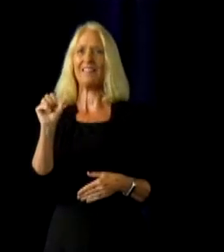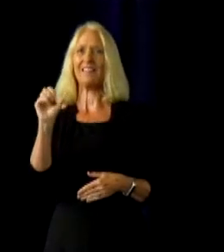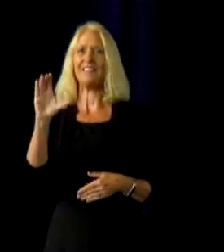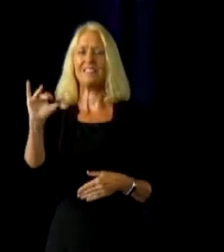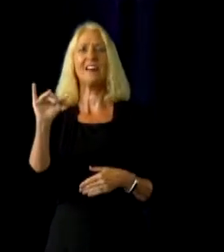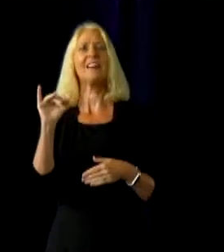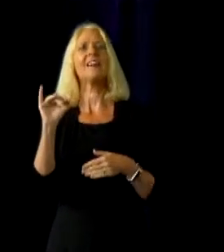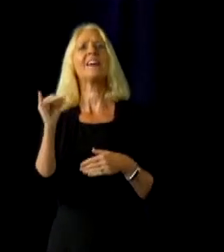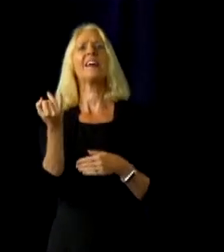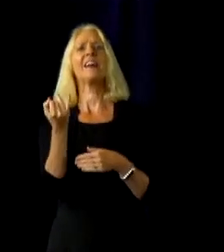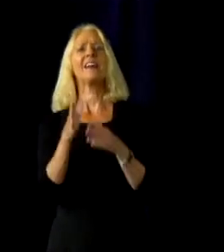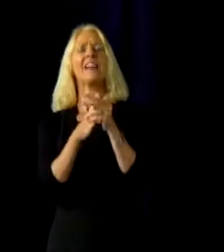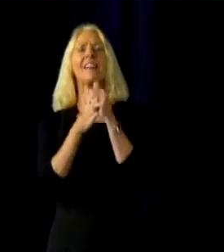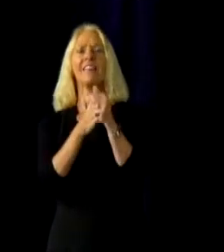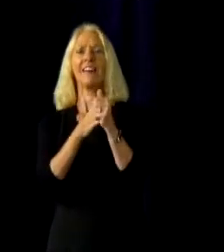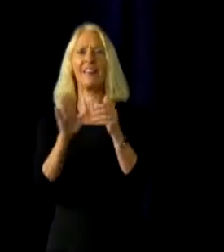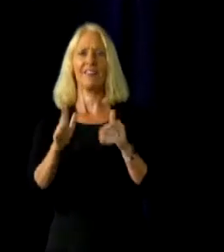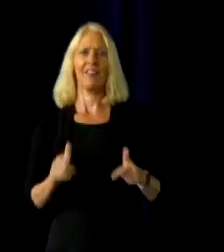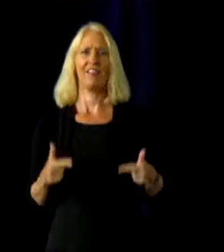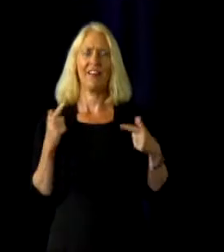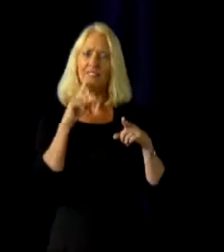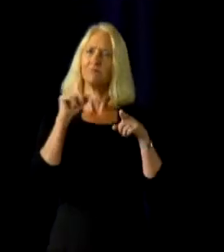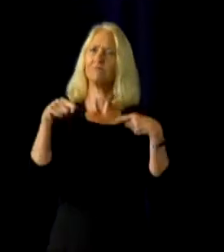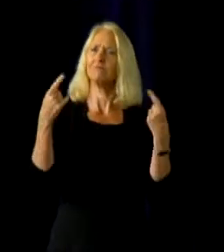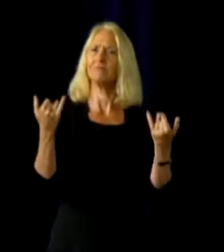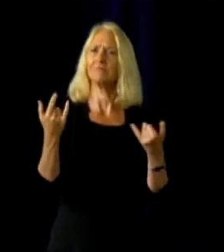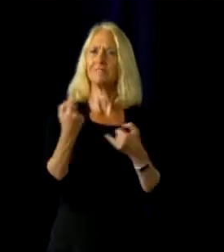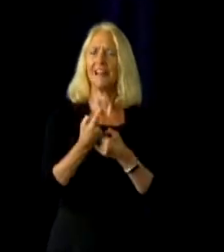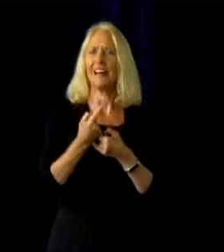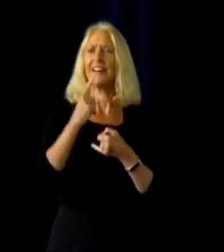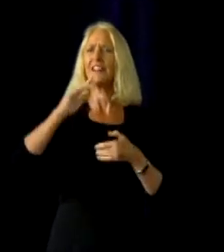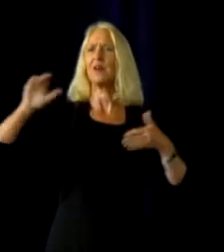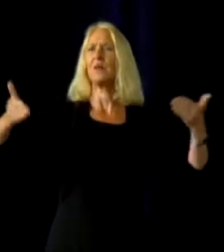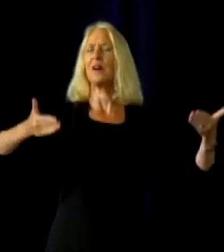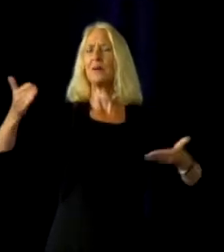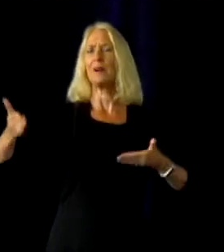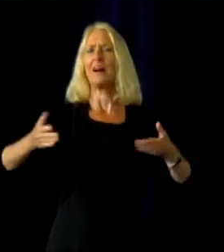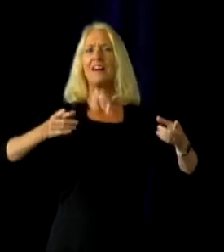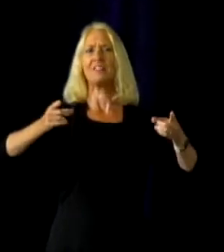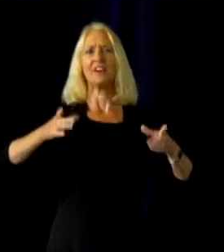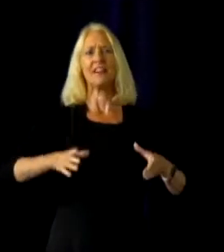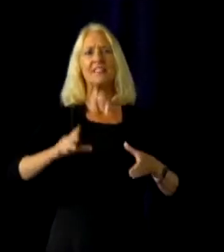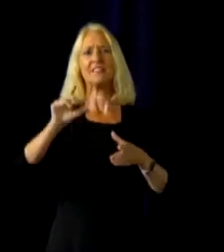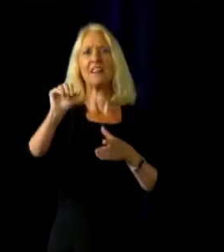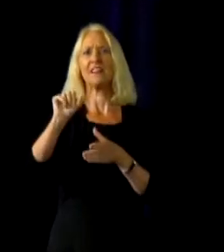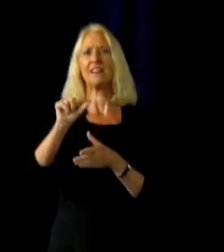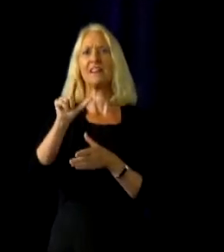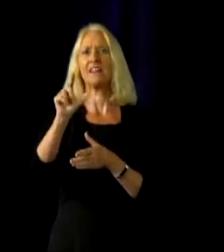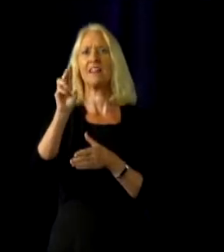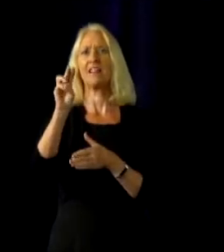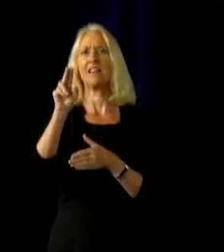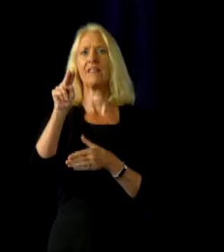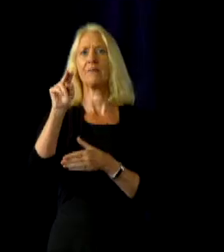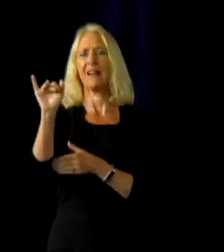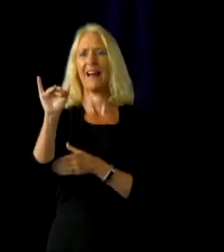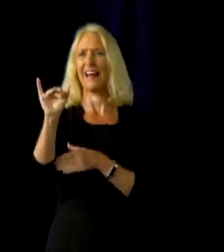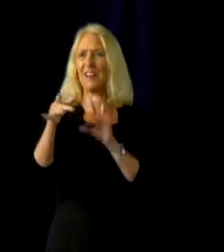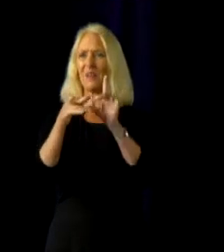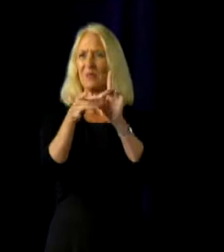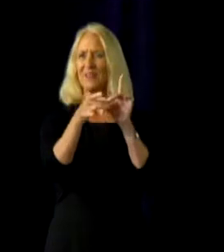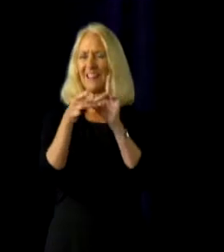lives today. Please join me in welcoming our Director of Alumni Relations, Angela Mack.